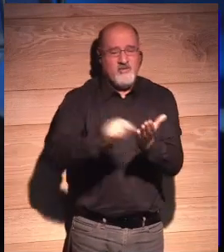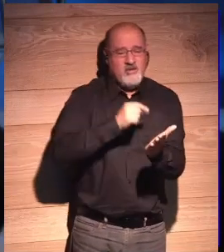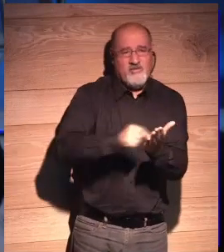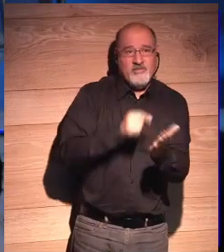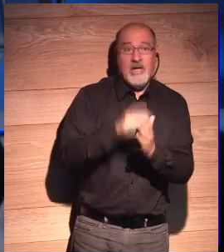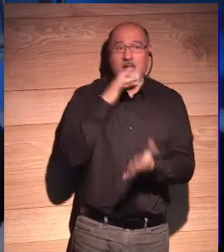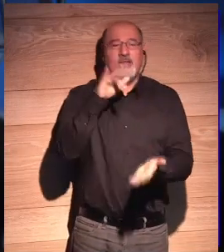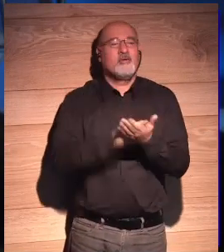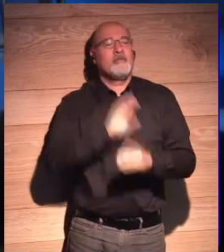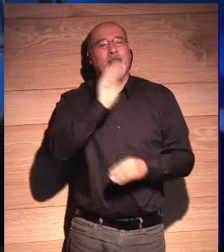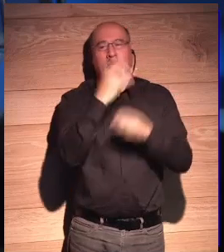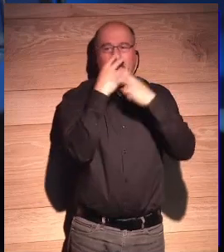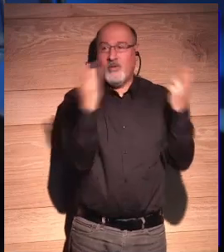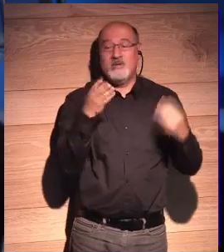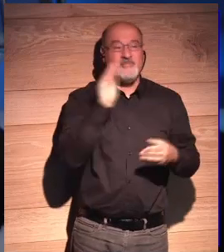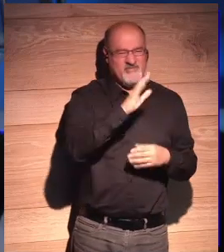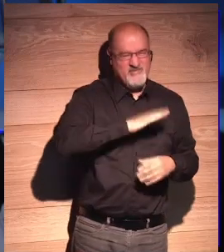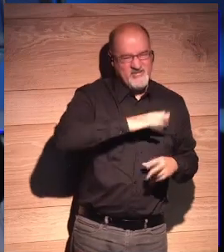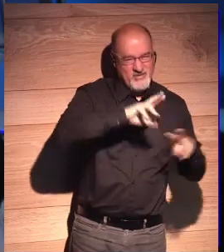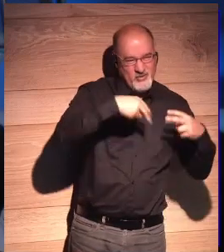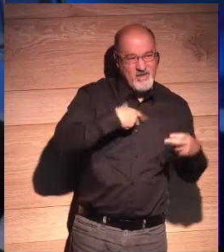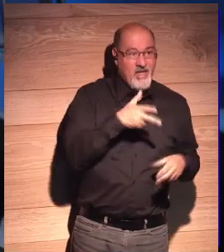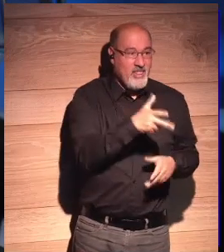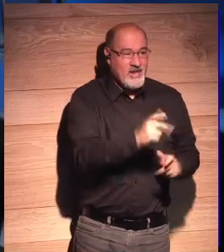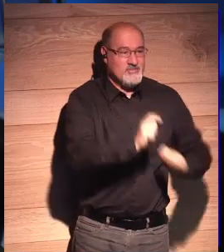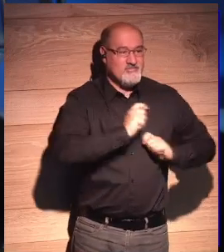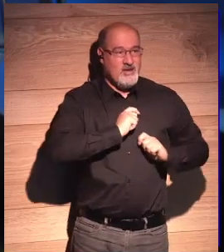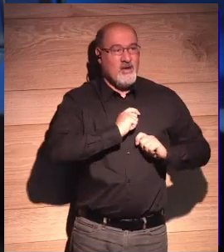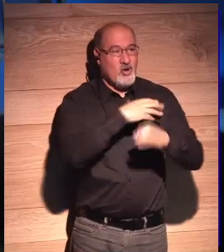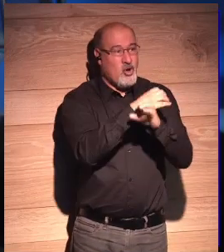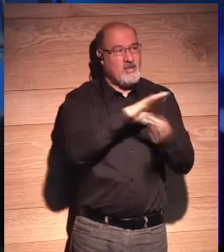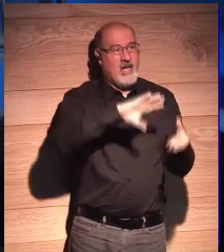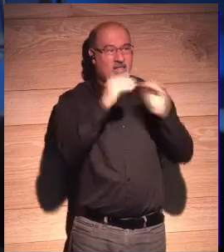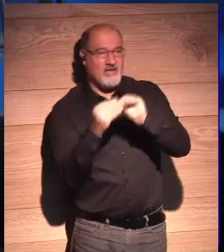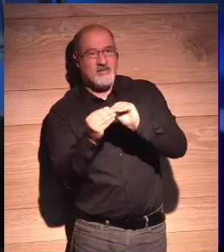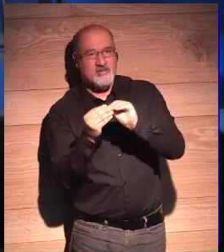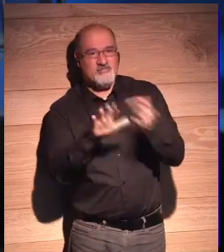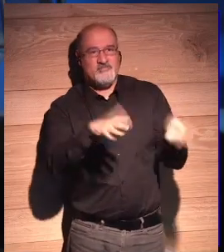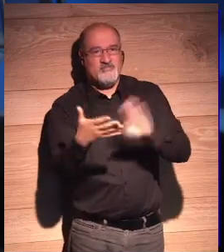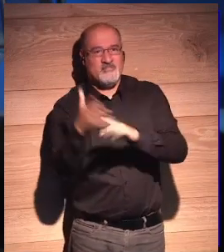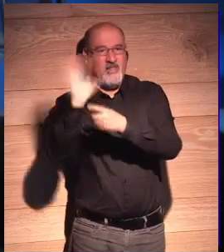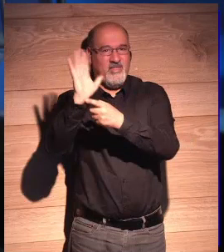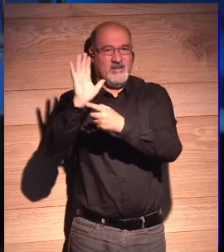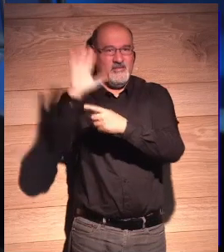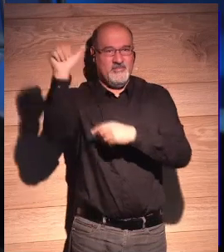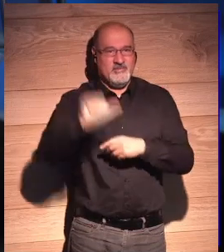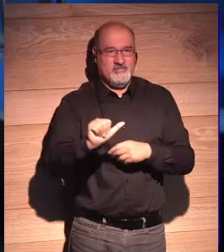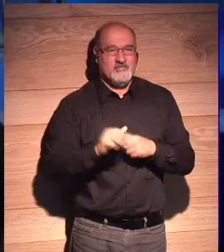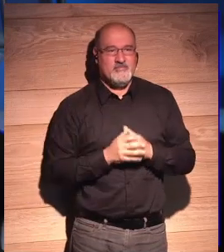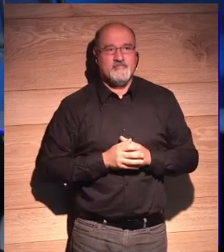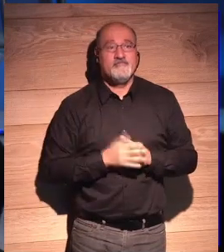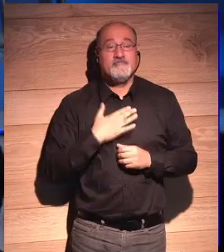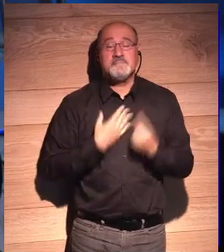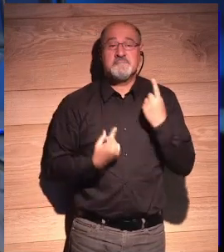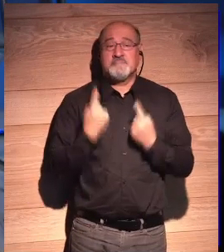the worst thing that could happen right now is that somebody asks him for his rights to adapt one of his comics. This can't happen, okay? So